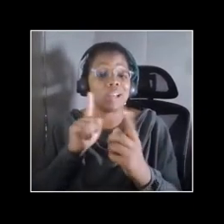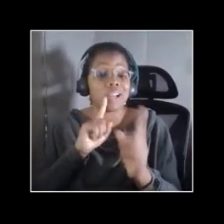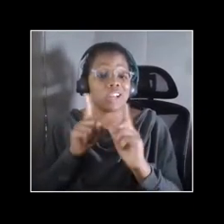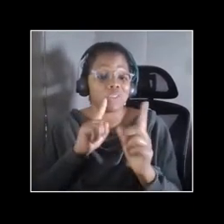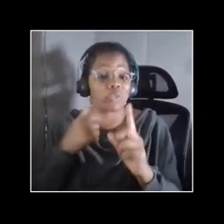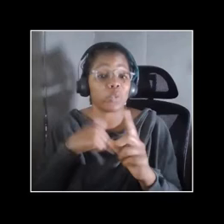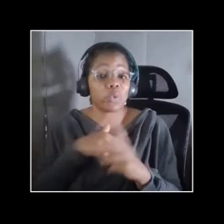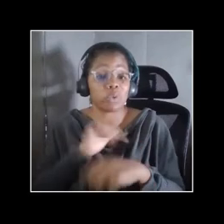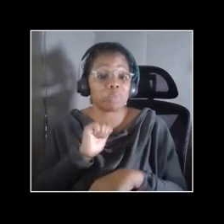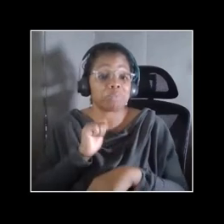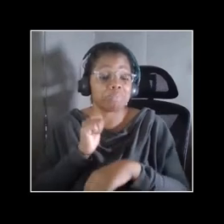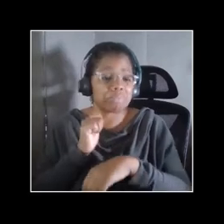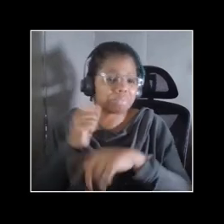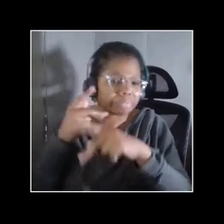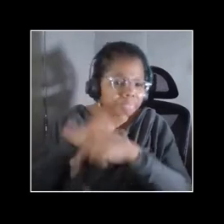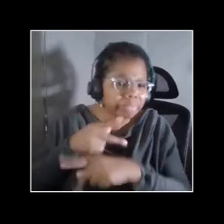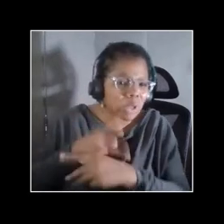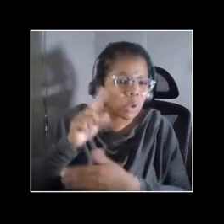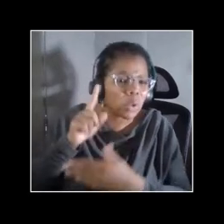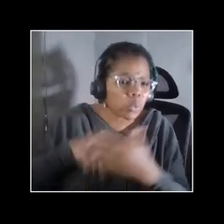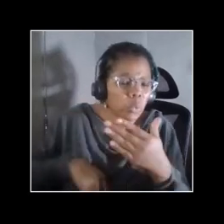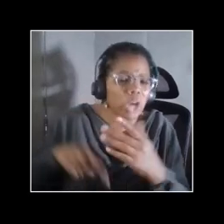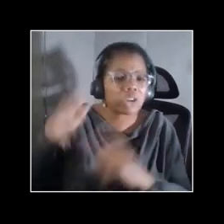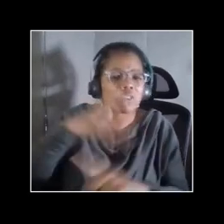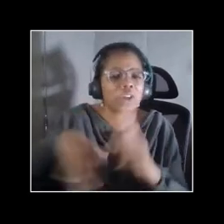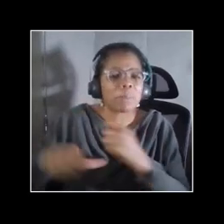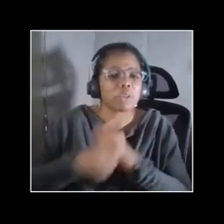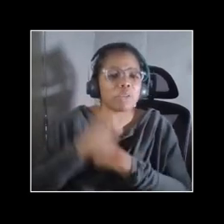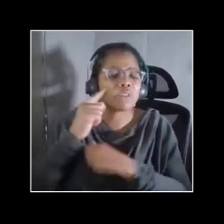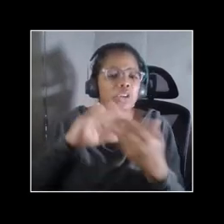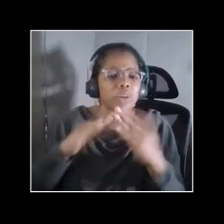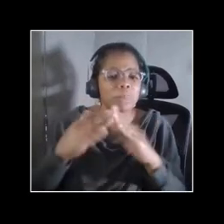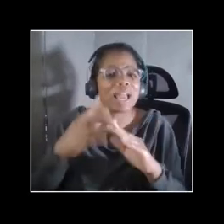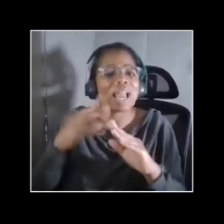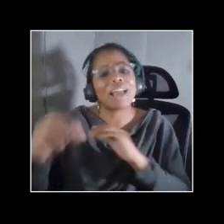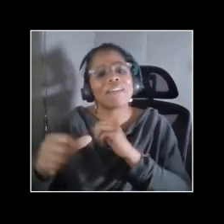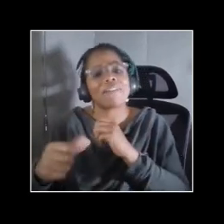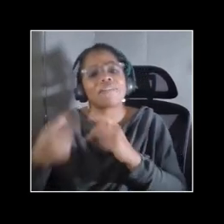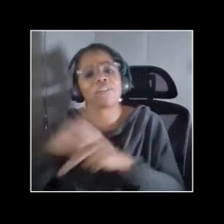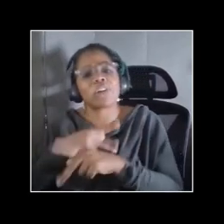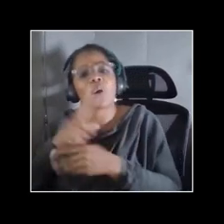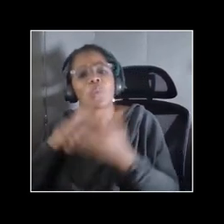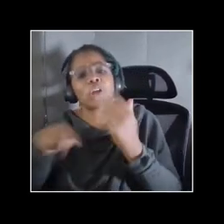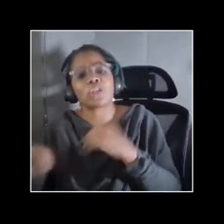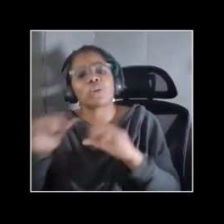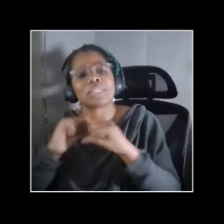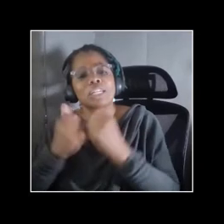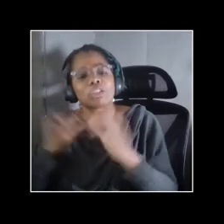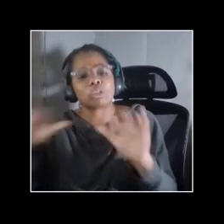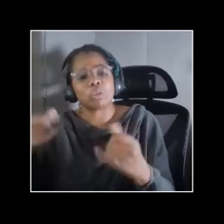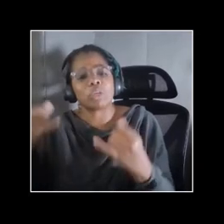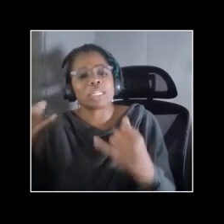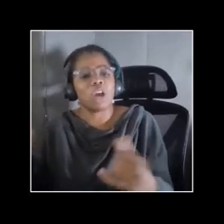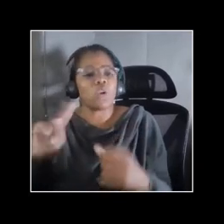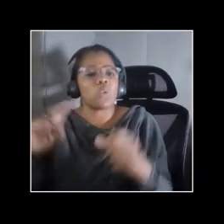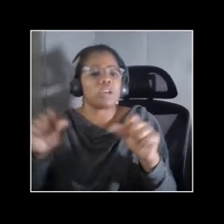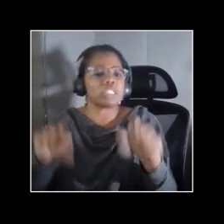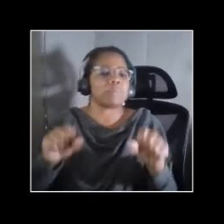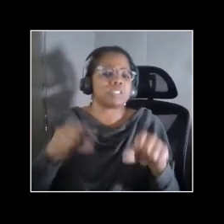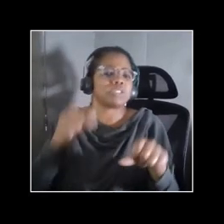the environmental threats within a community and then really look at what those agencies are currently doing and then where's the potential for